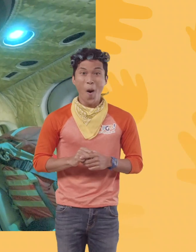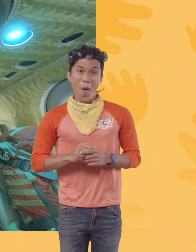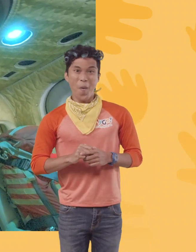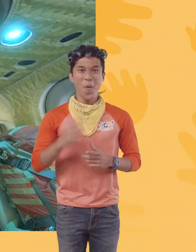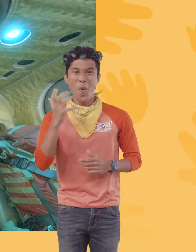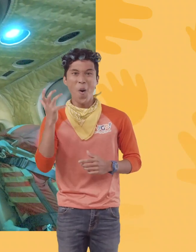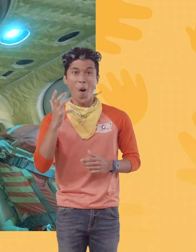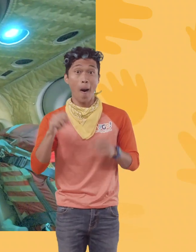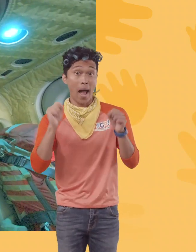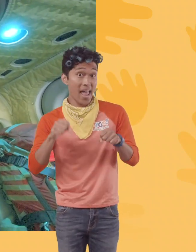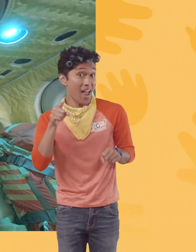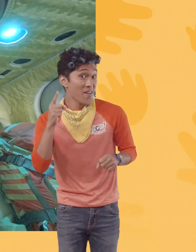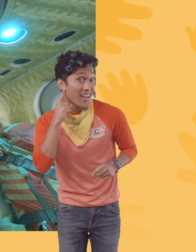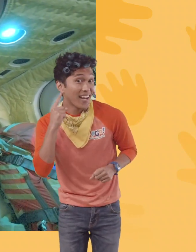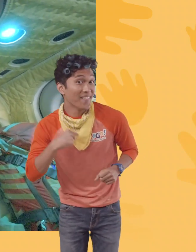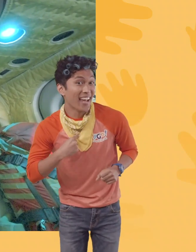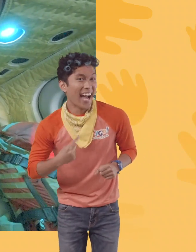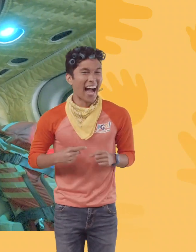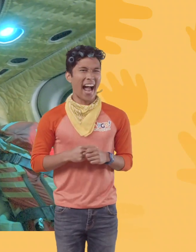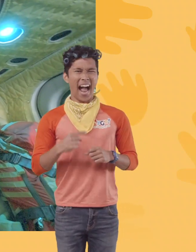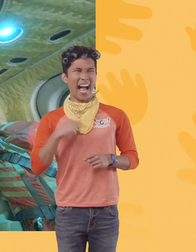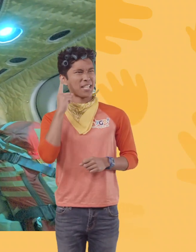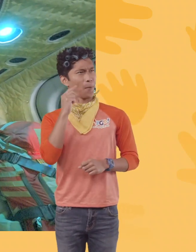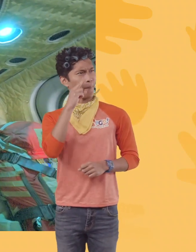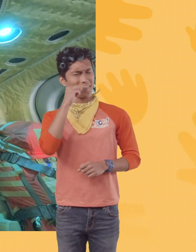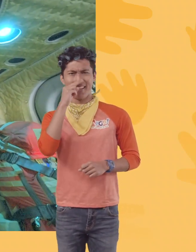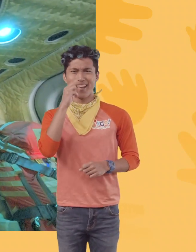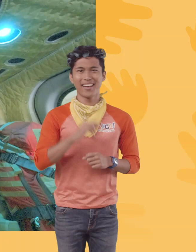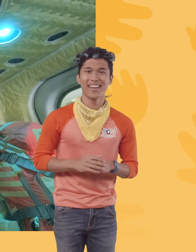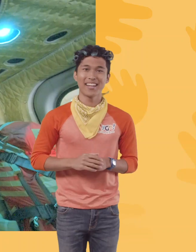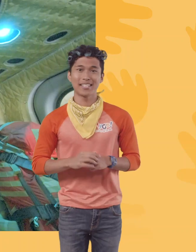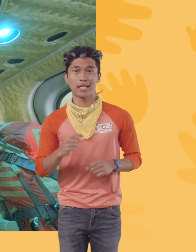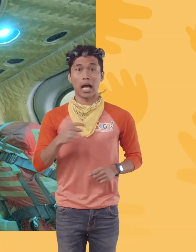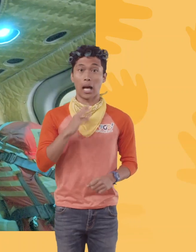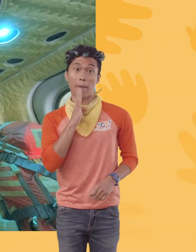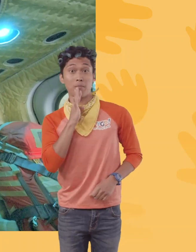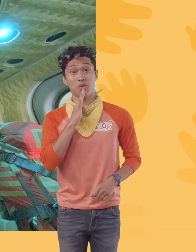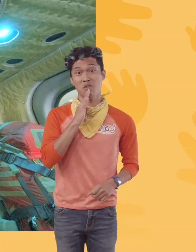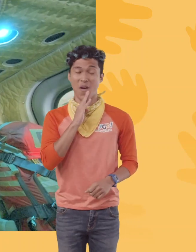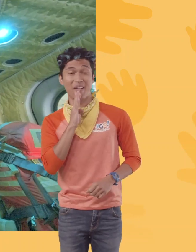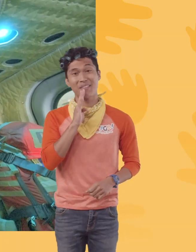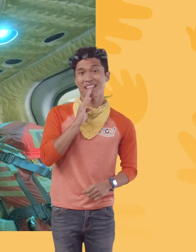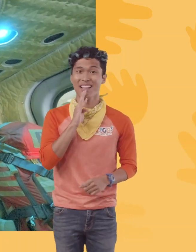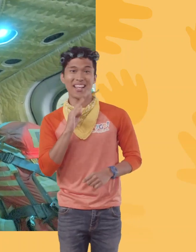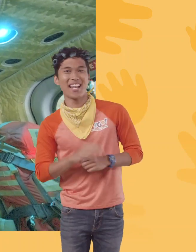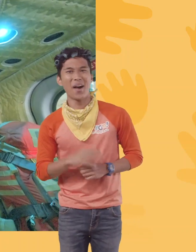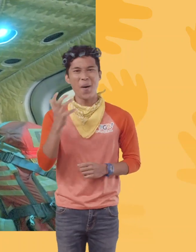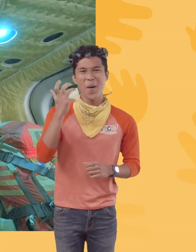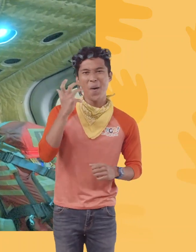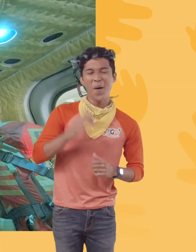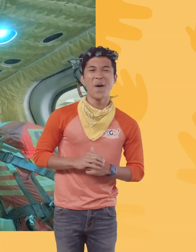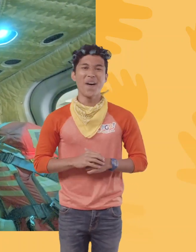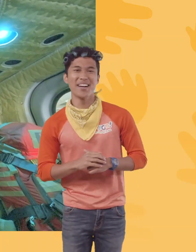Whoa, can you hear me? I sound funny. I'm talking through the microphone right now.